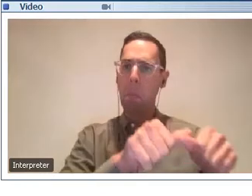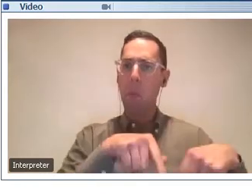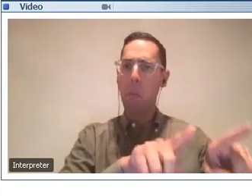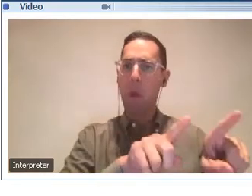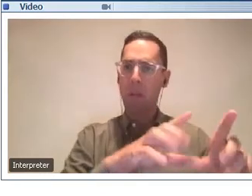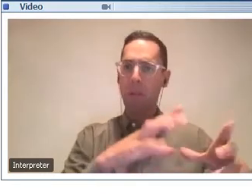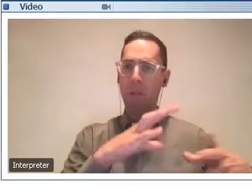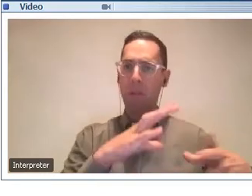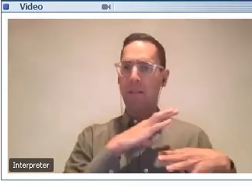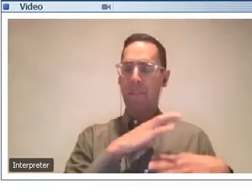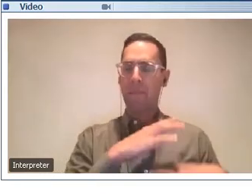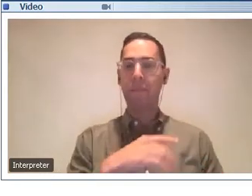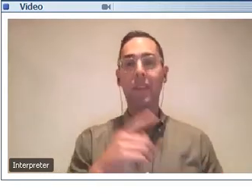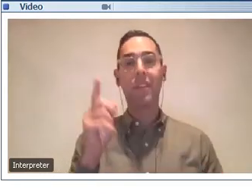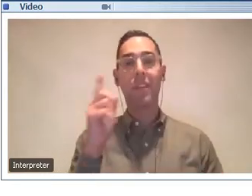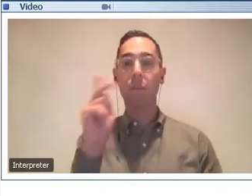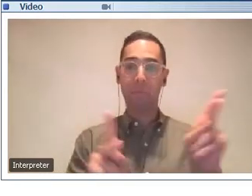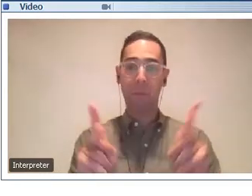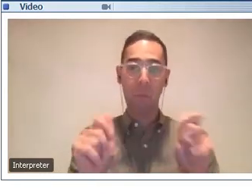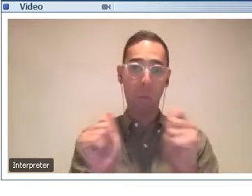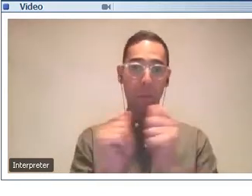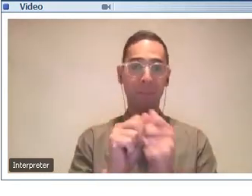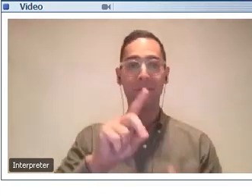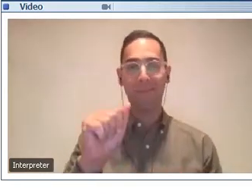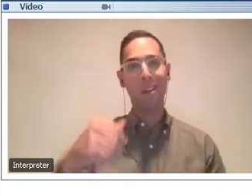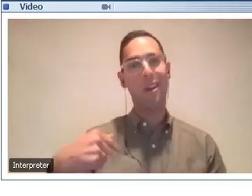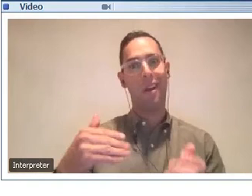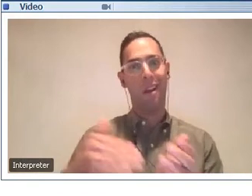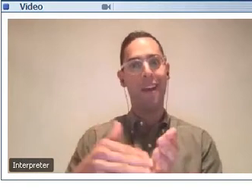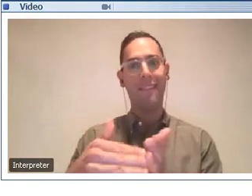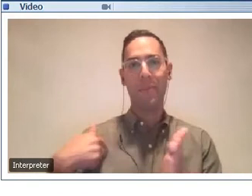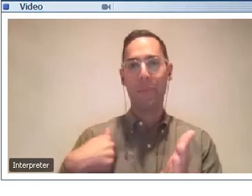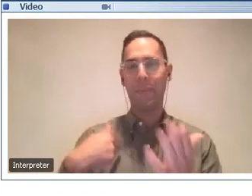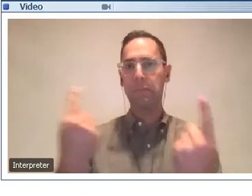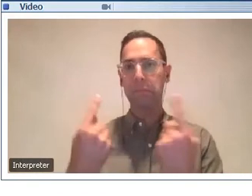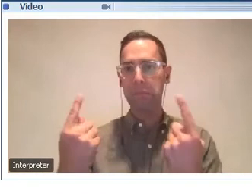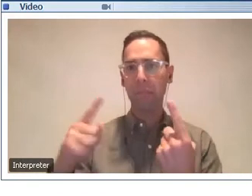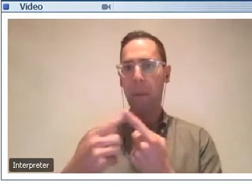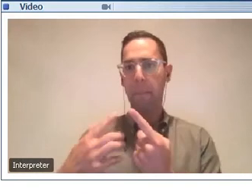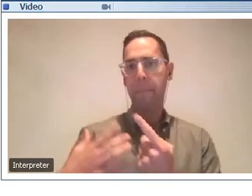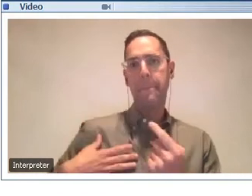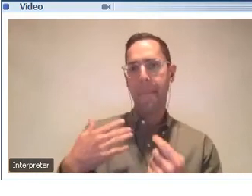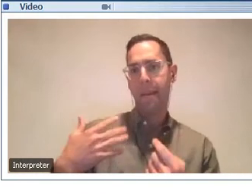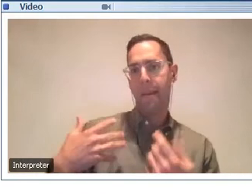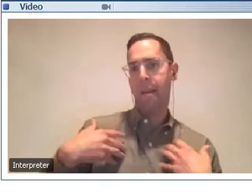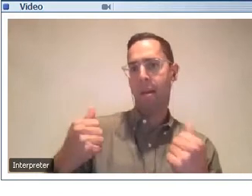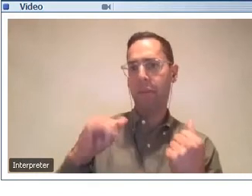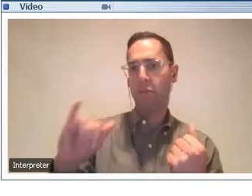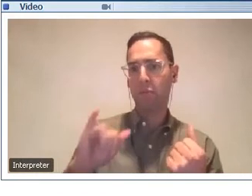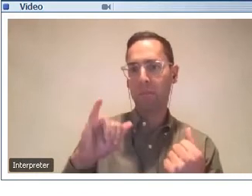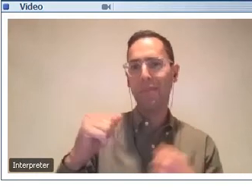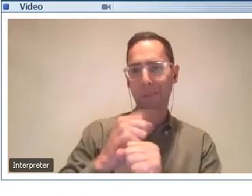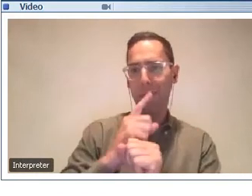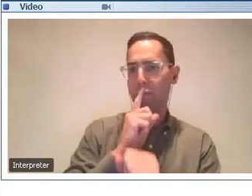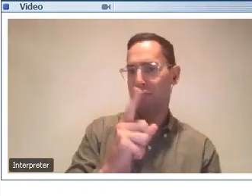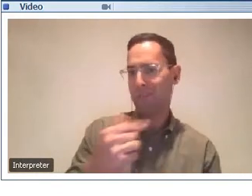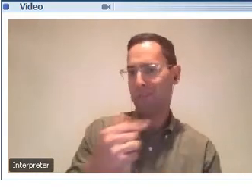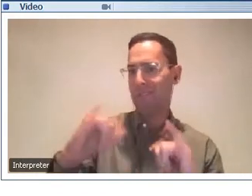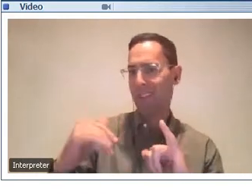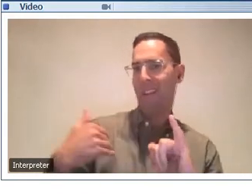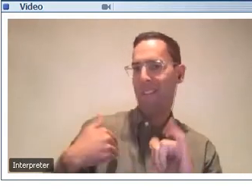of the benefits that we most often think about is health insurance and making sure that that's there for people while they're on leave and when they return from